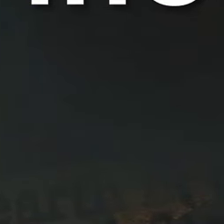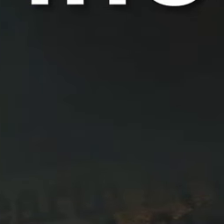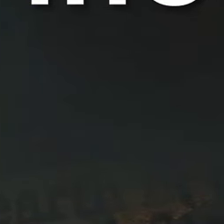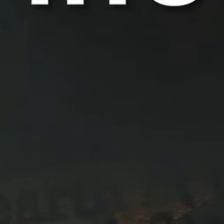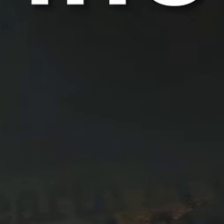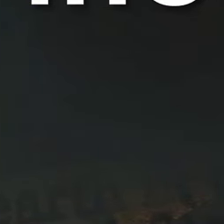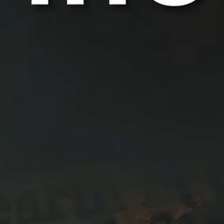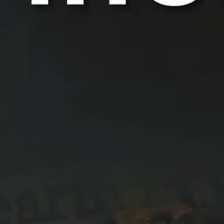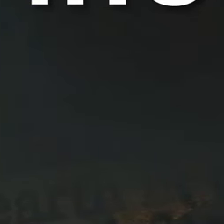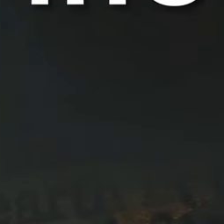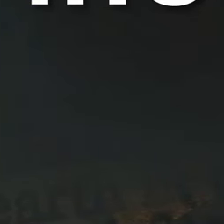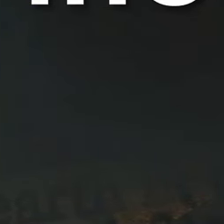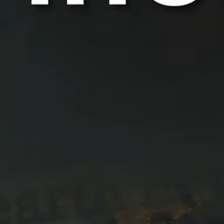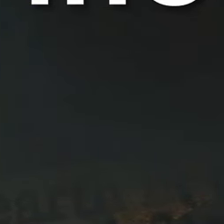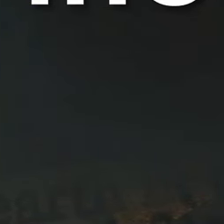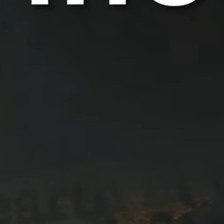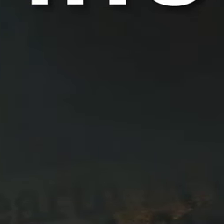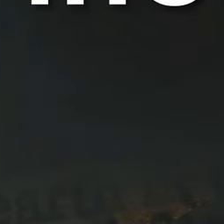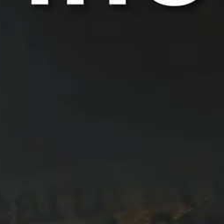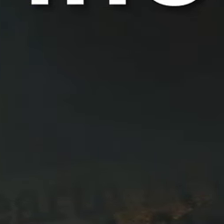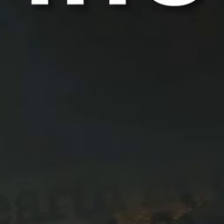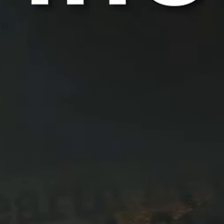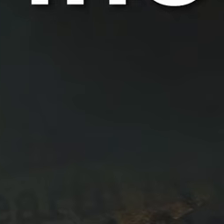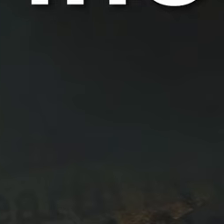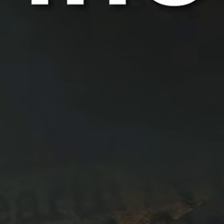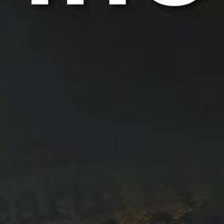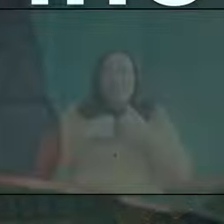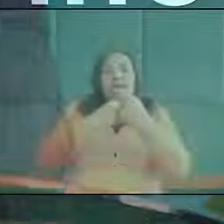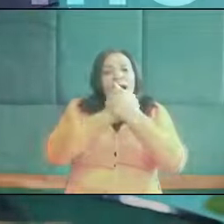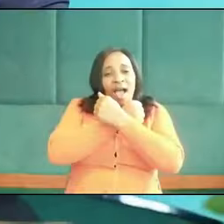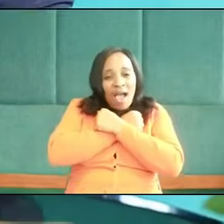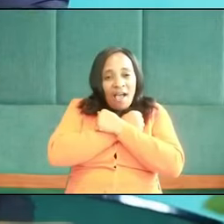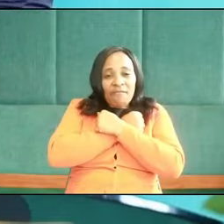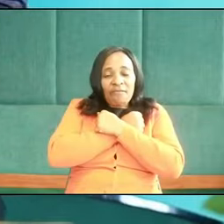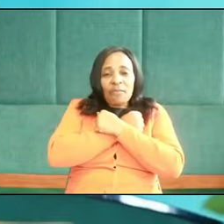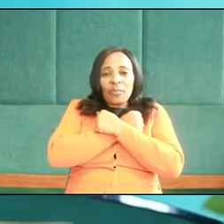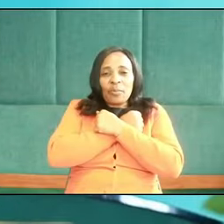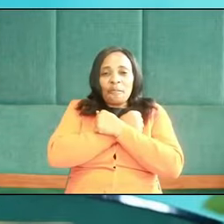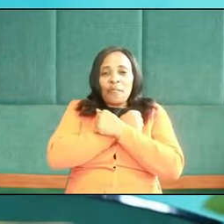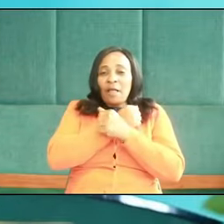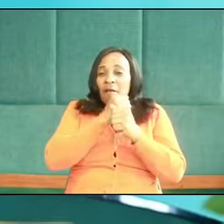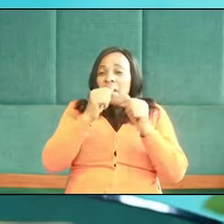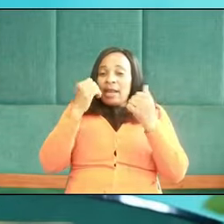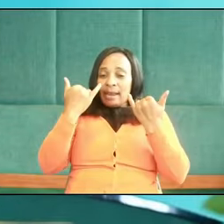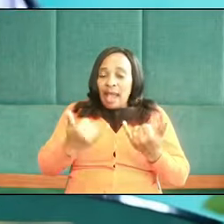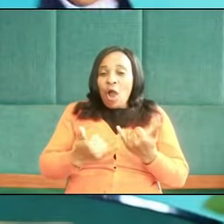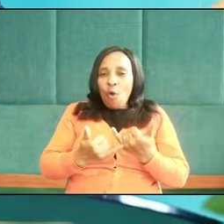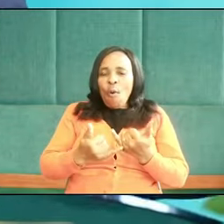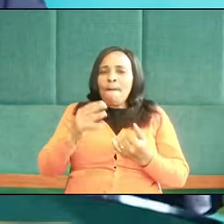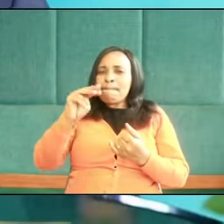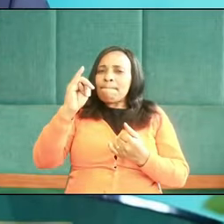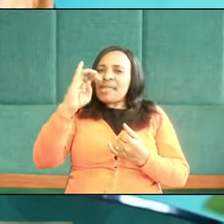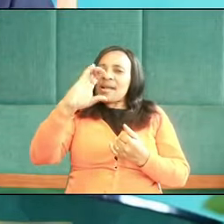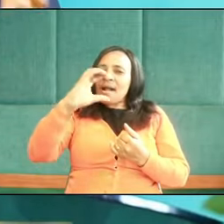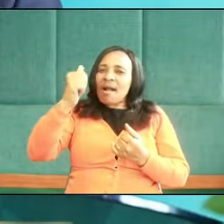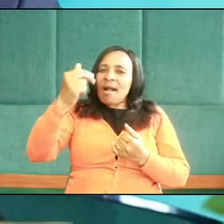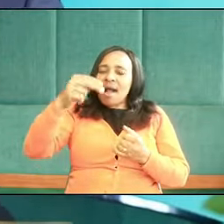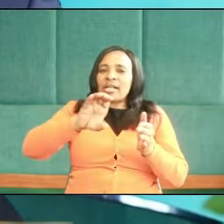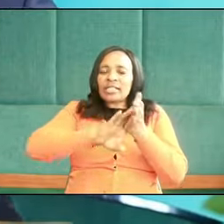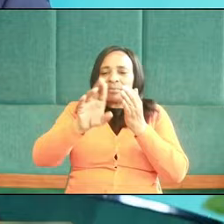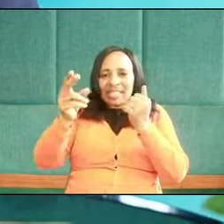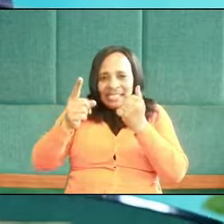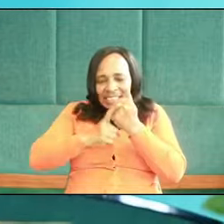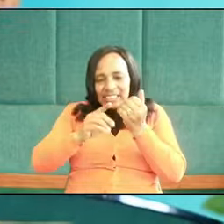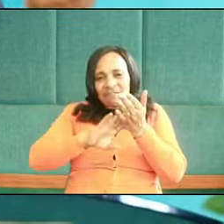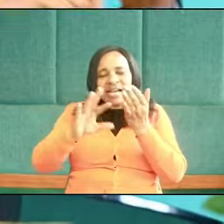fulfilled the law of God. Love is the fulfillment of the law. So Marka, the first part of chapter 6,